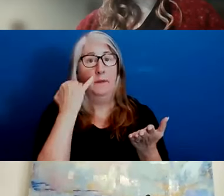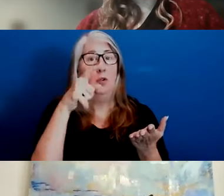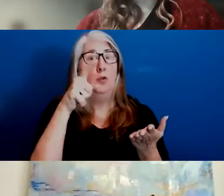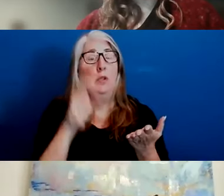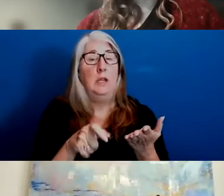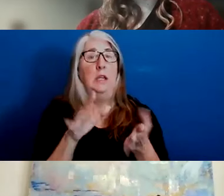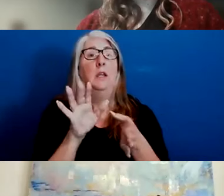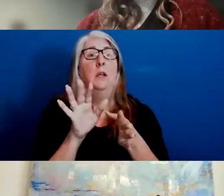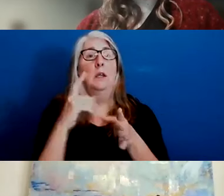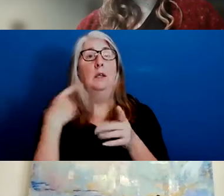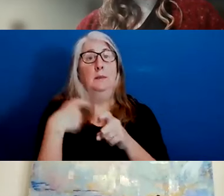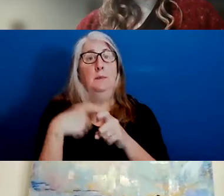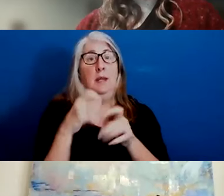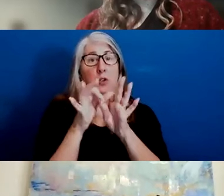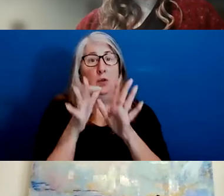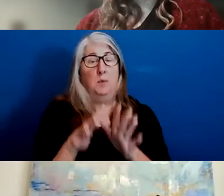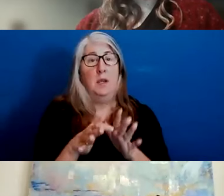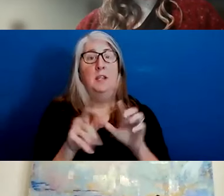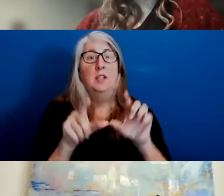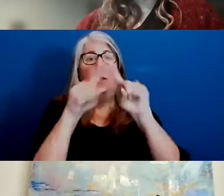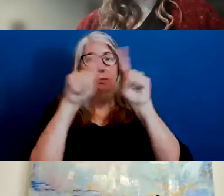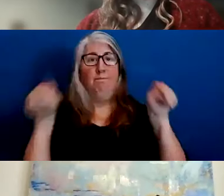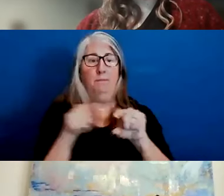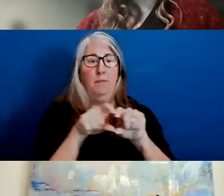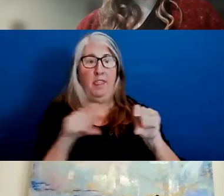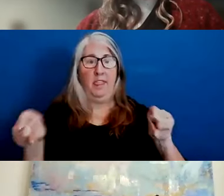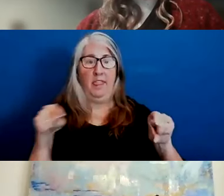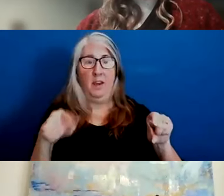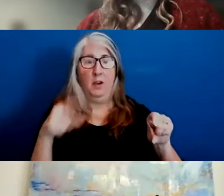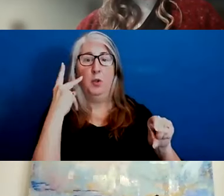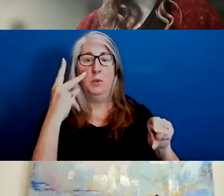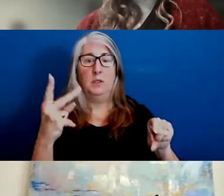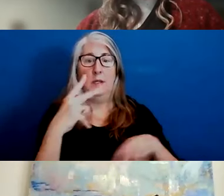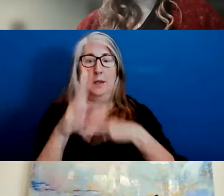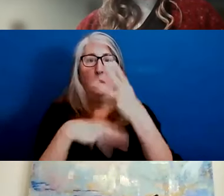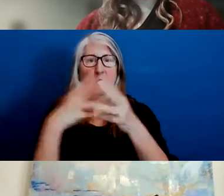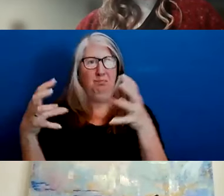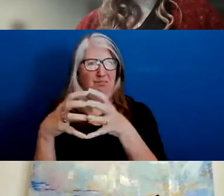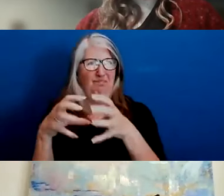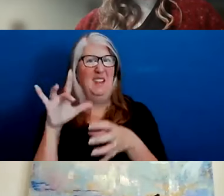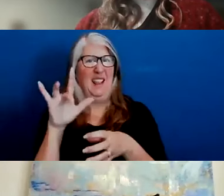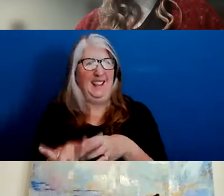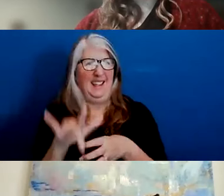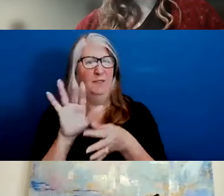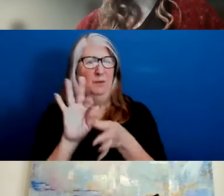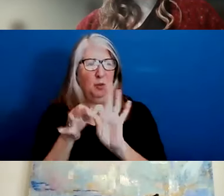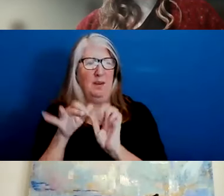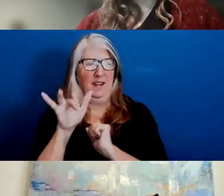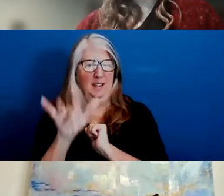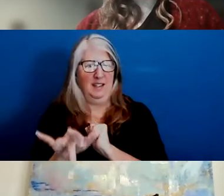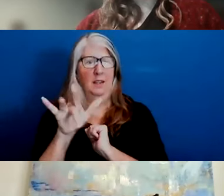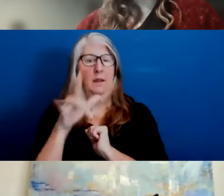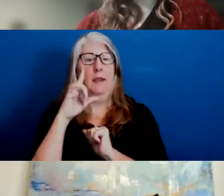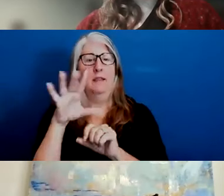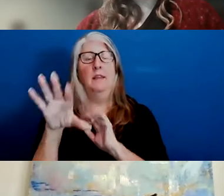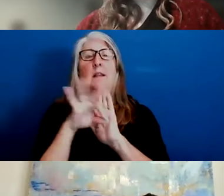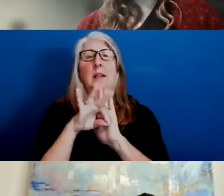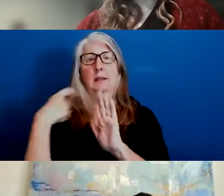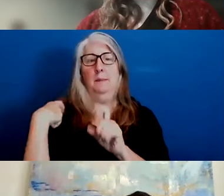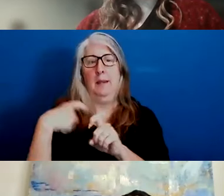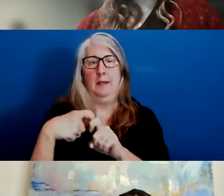globe, select English, and you will hear the Spanish translation. All right, I'll turn it back to Essie.